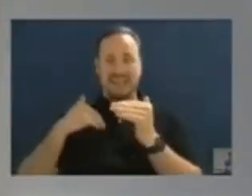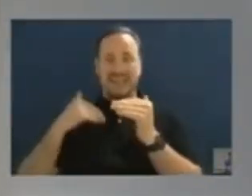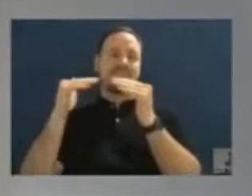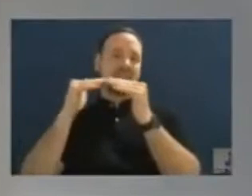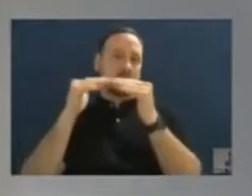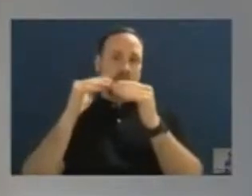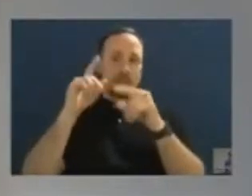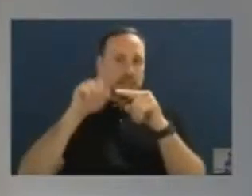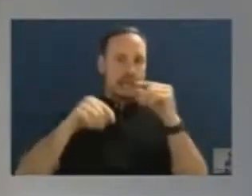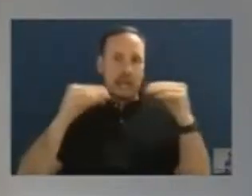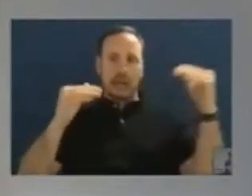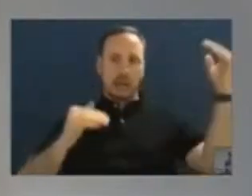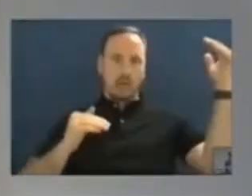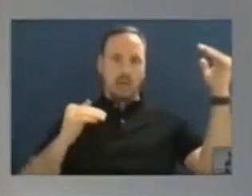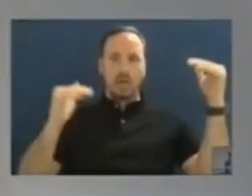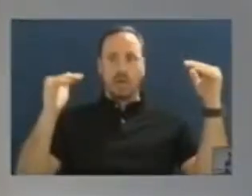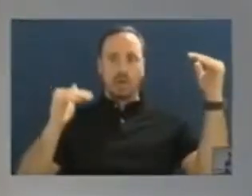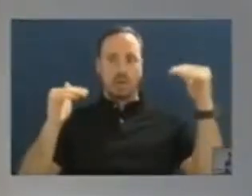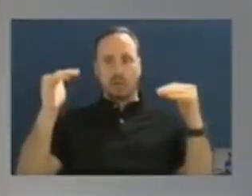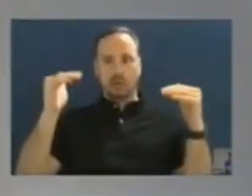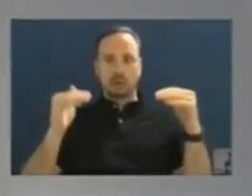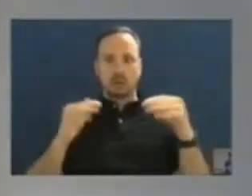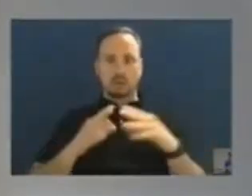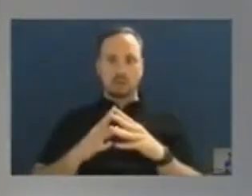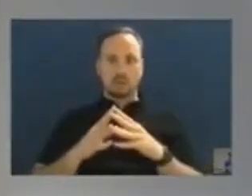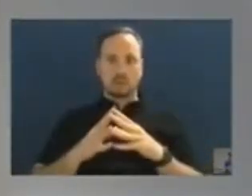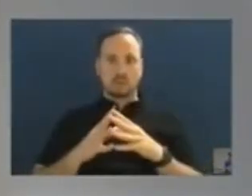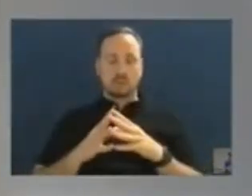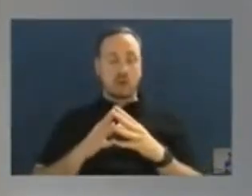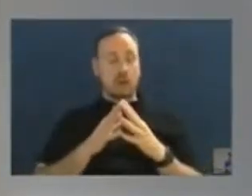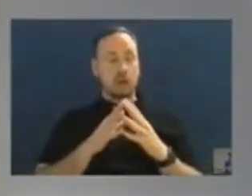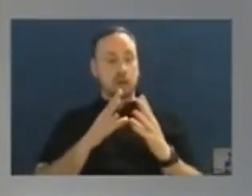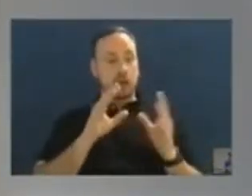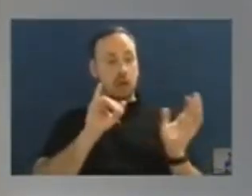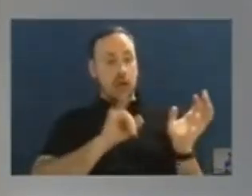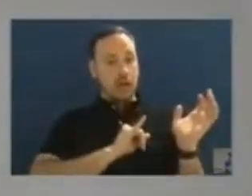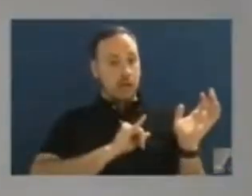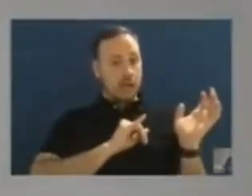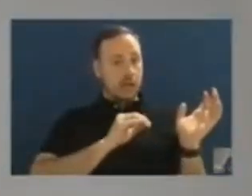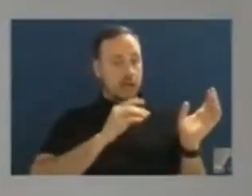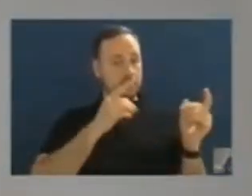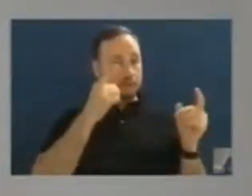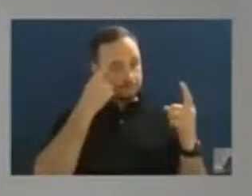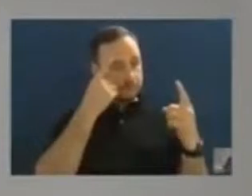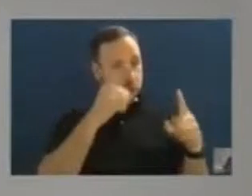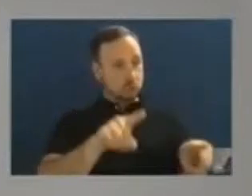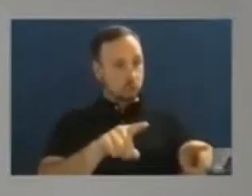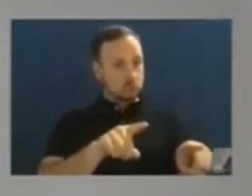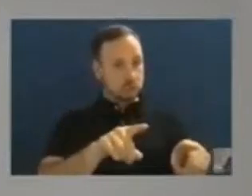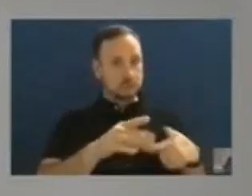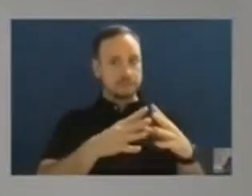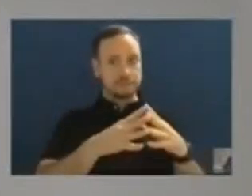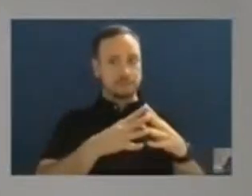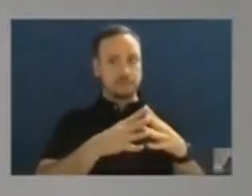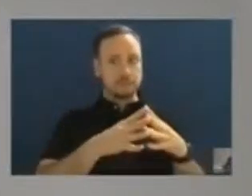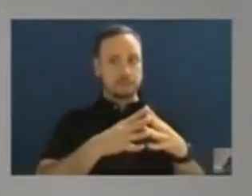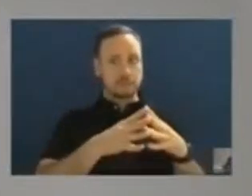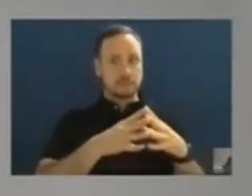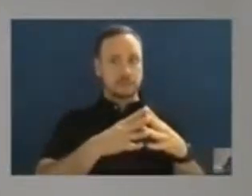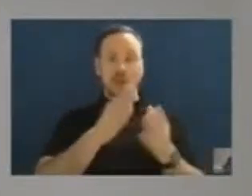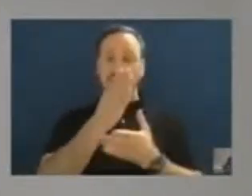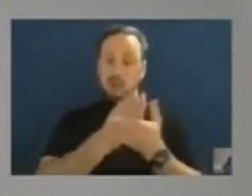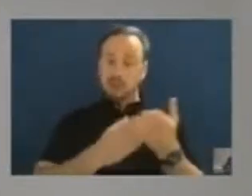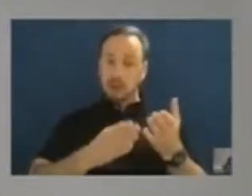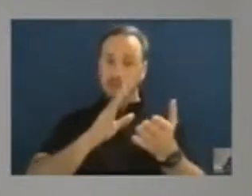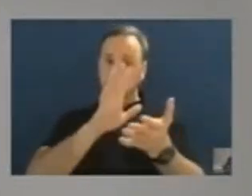worsening an already bad disparity. Don't disagree. Some schools don't need webcams to implement this well, so I think that's important to acknowledge. But it's